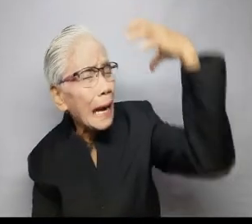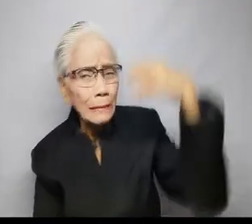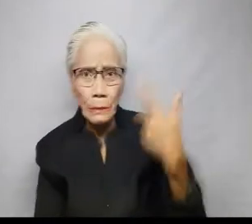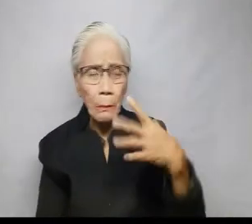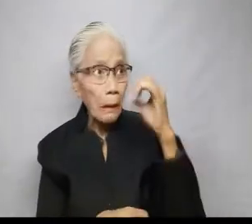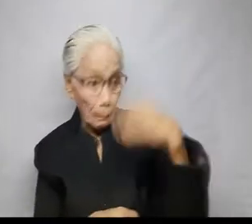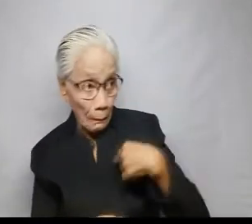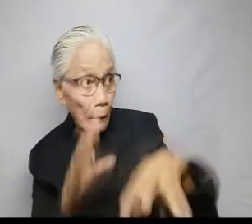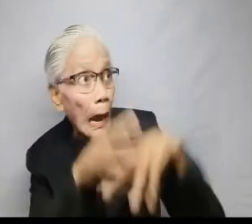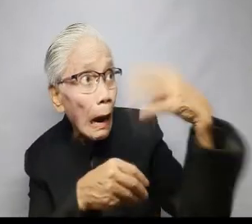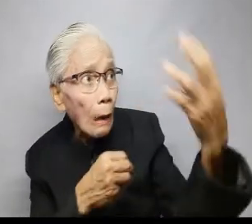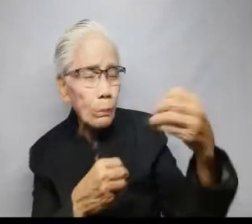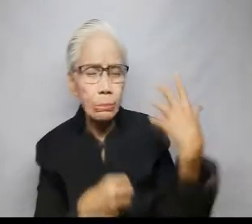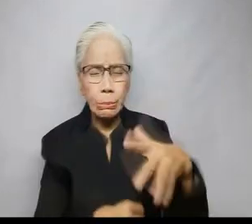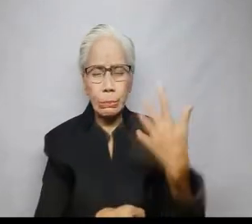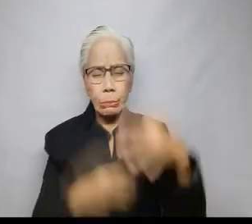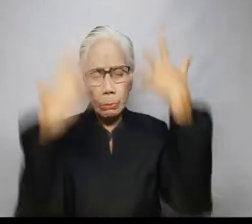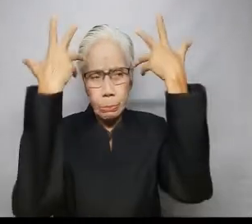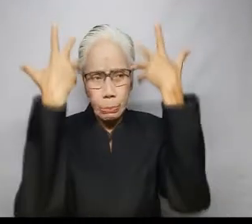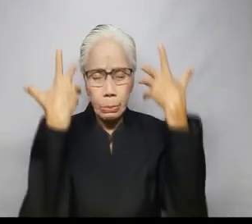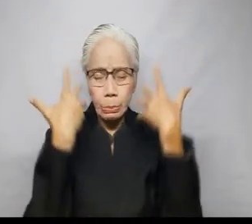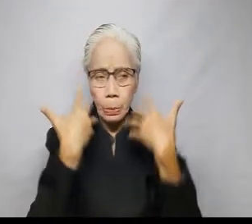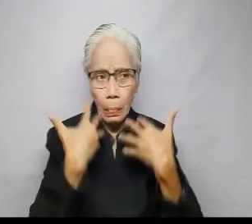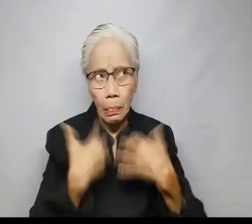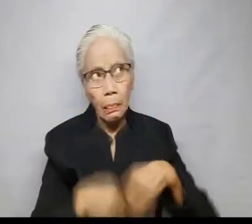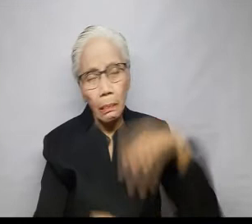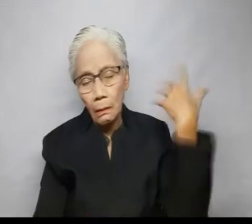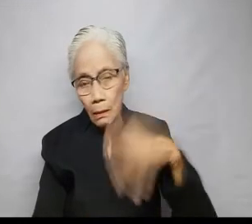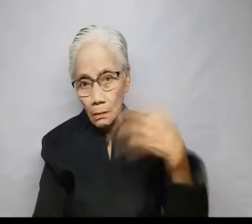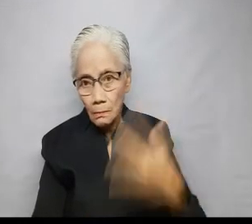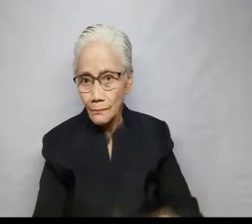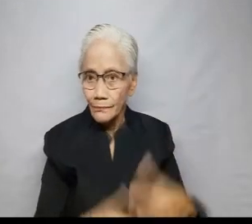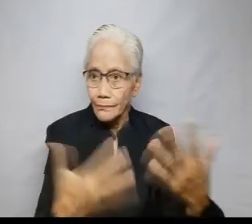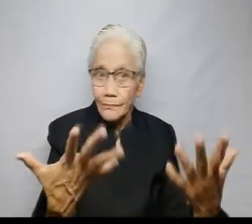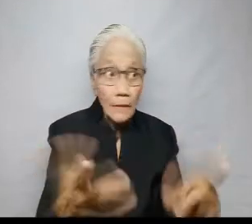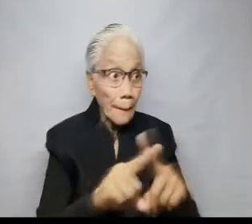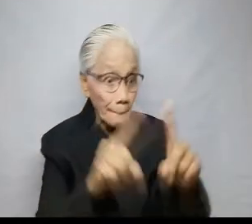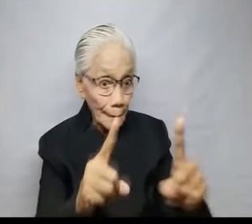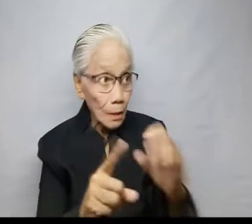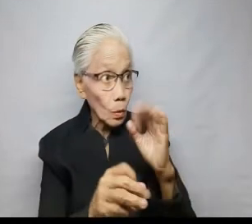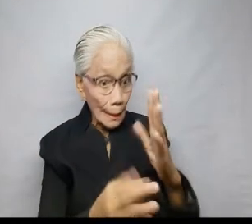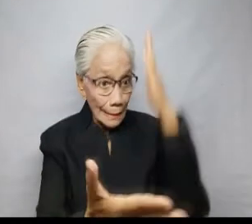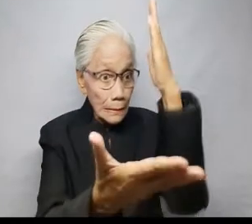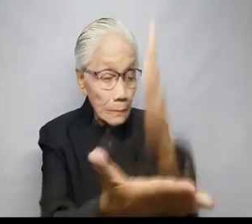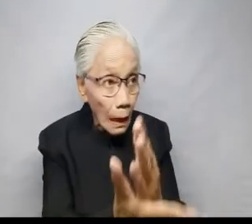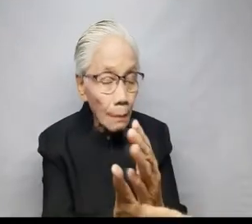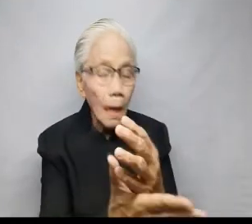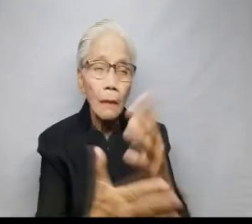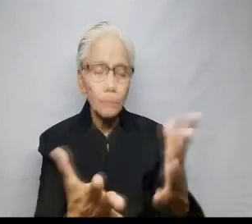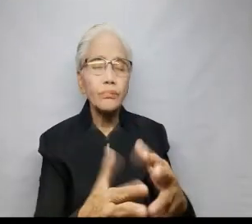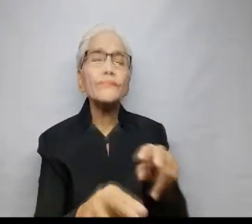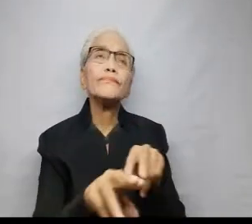hot midday sun. You'll sweat a lot out there. That's awfully uncomfortable. When I was at a